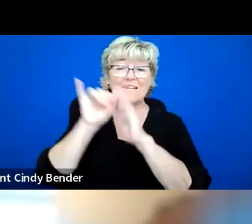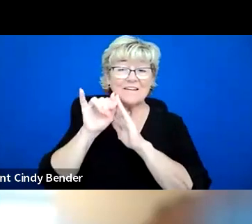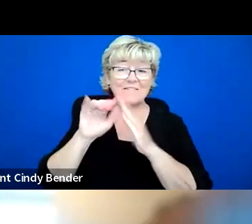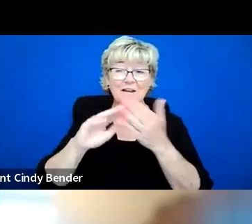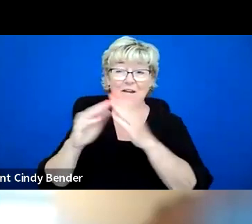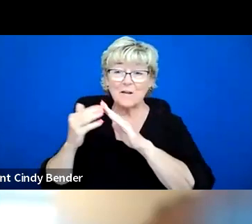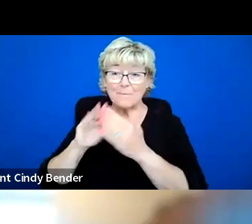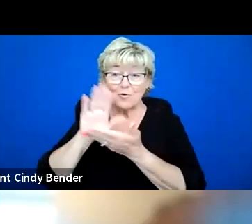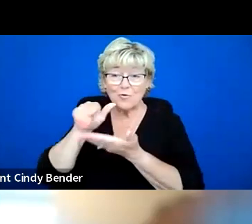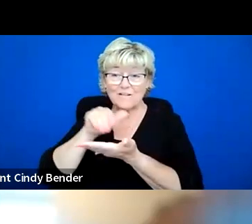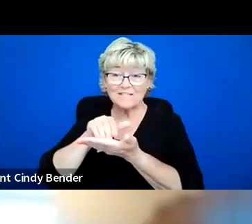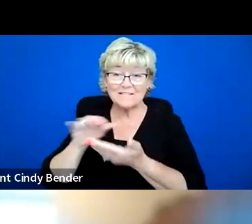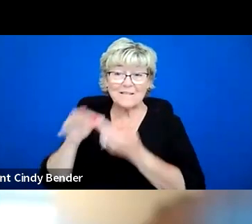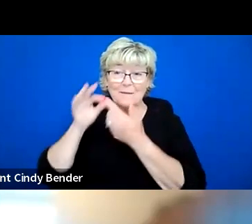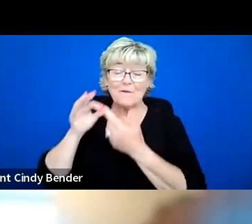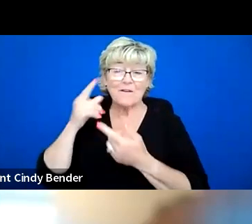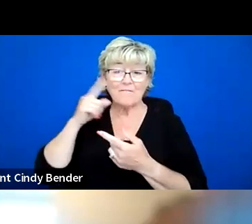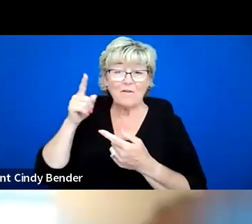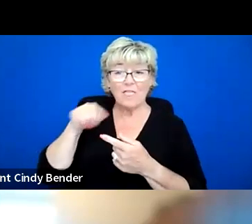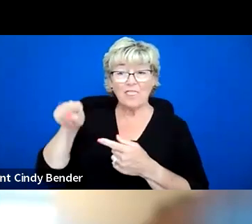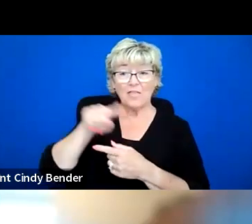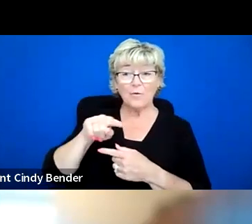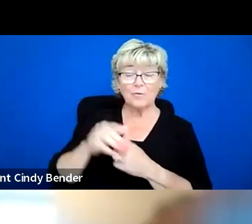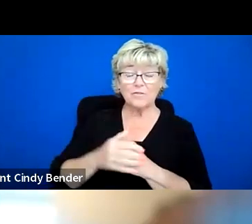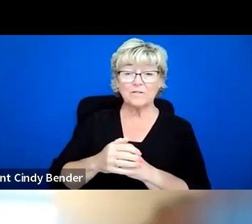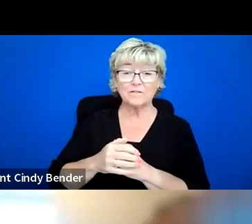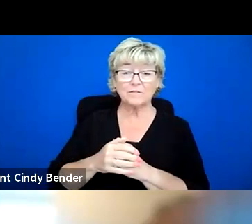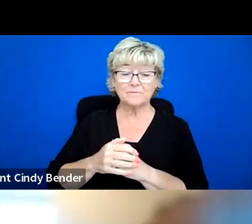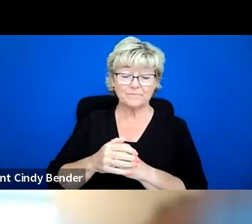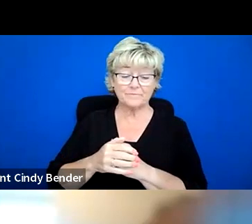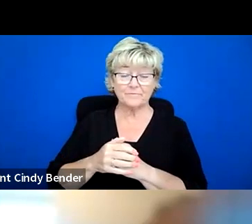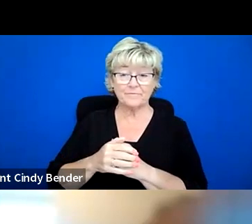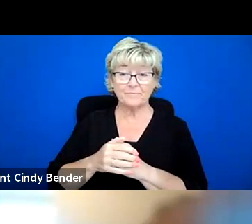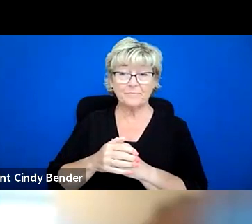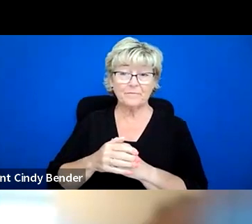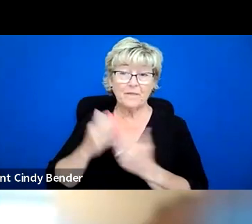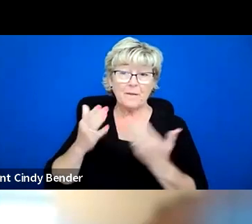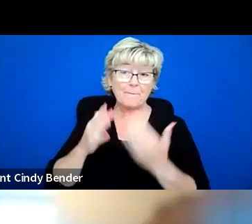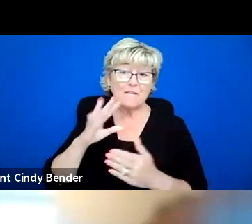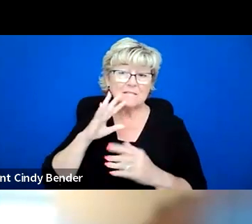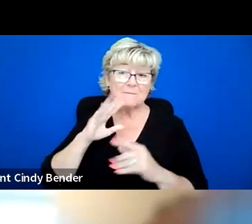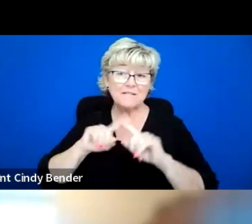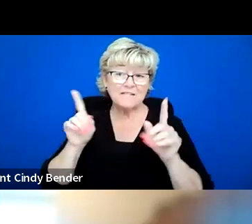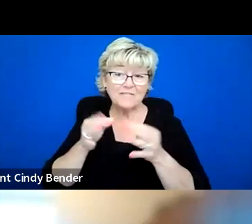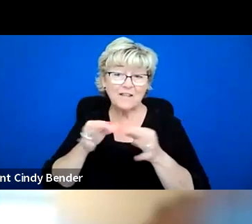community centers, especially for those that may speak another